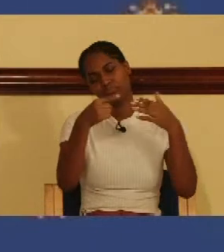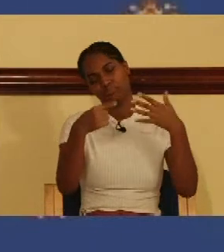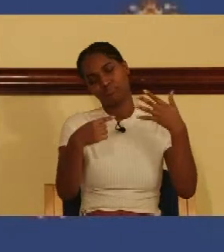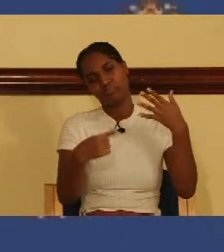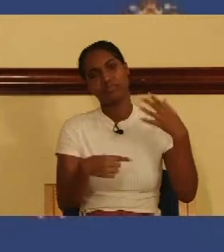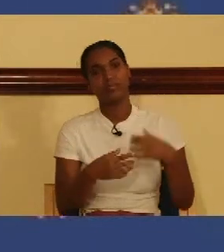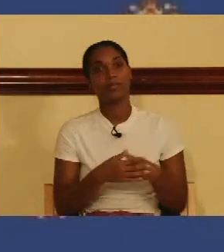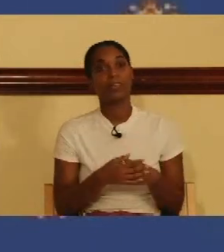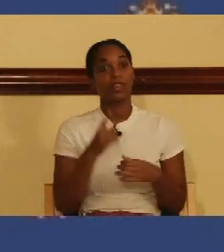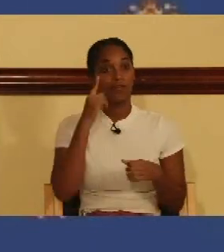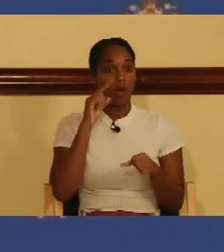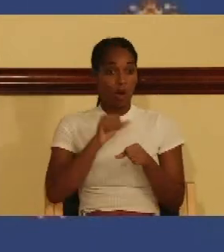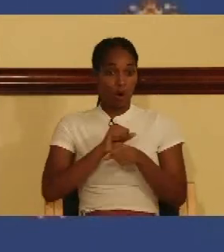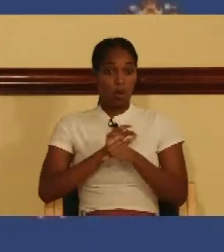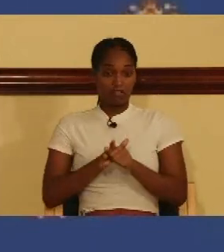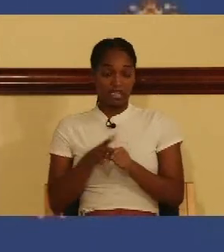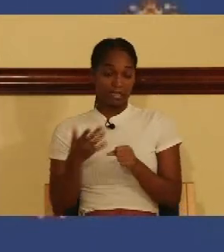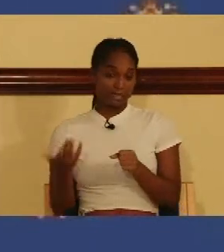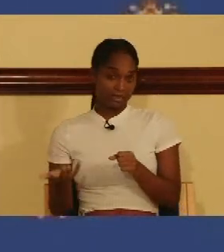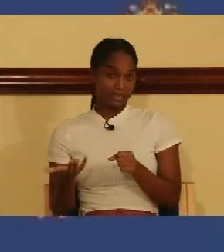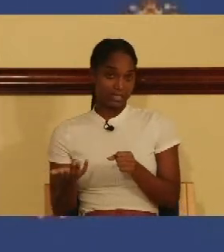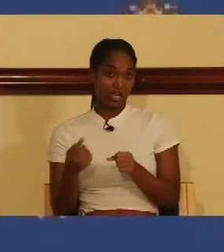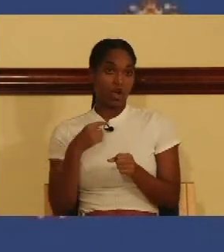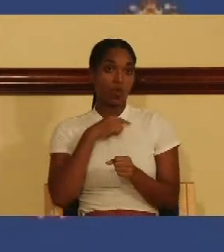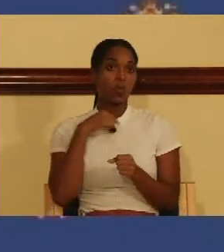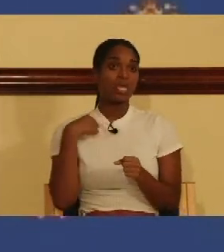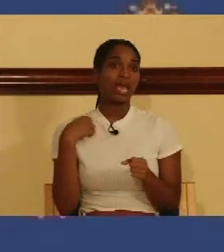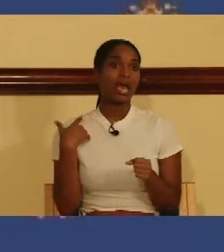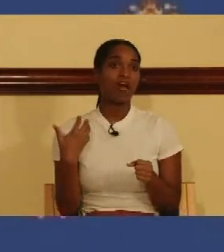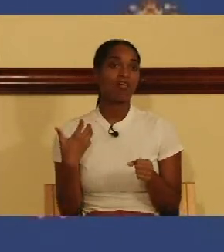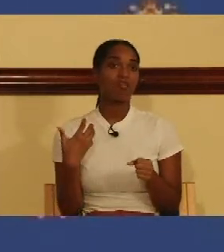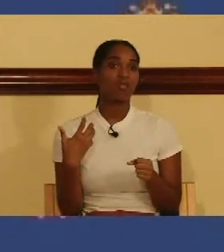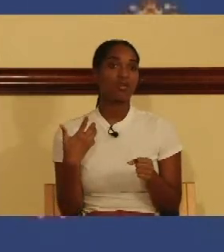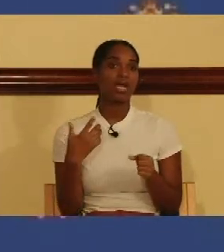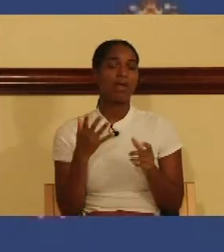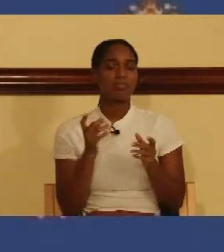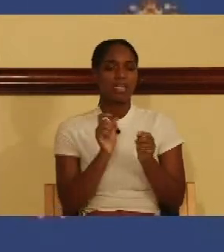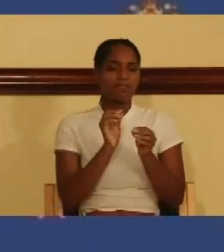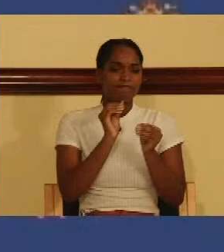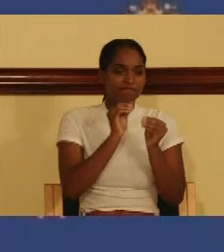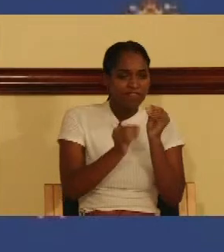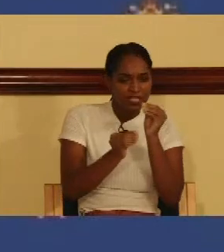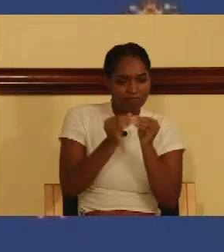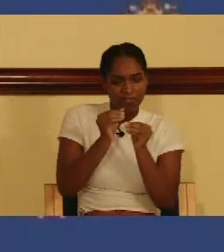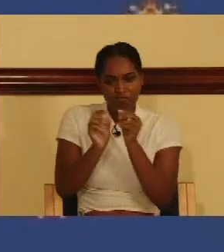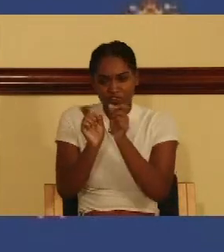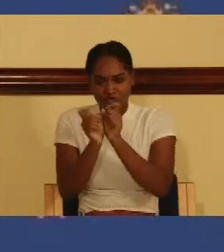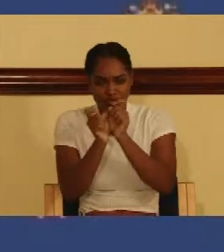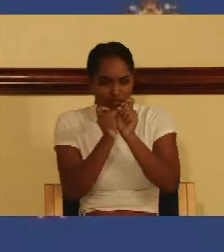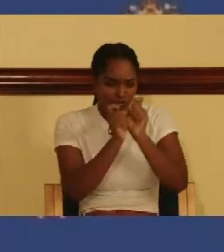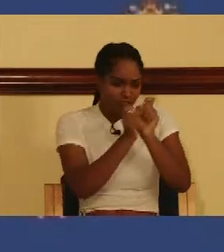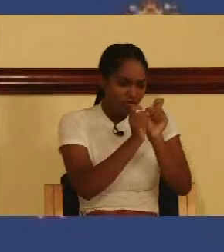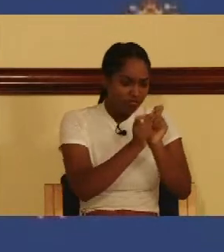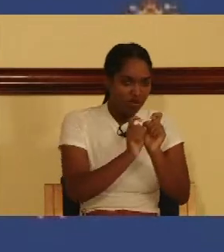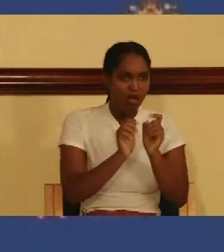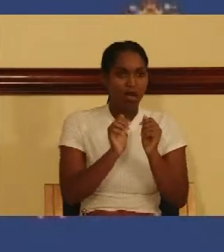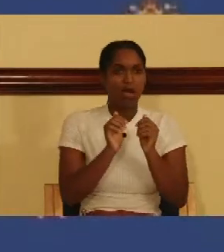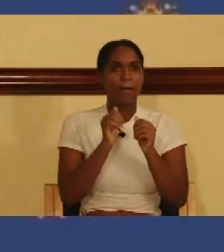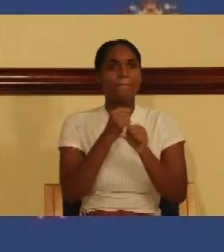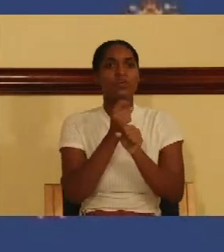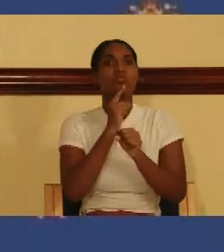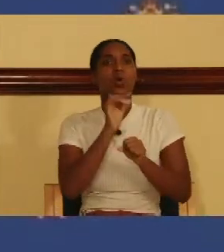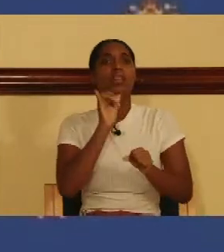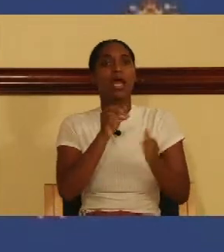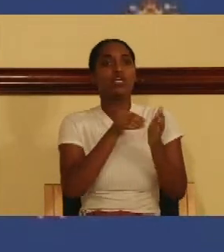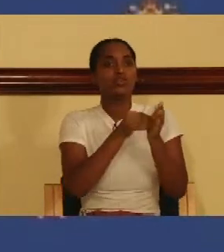of COVID-19, we have had to tailor our efforts to ensuring that students